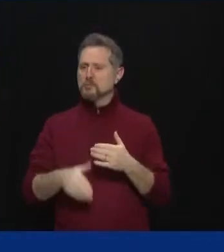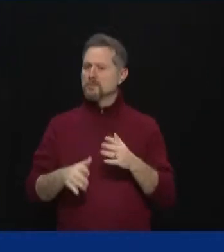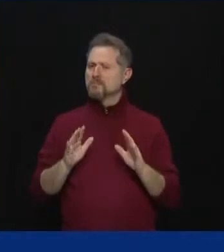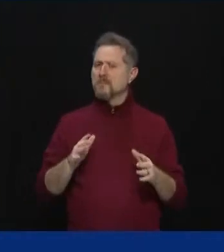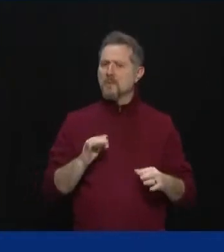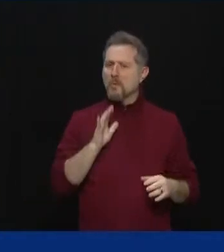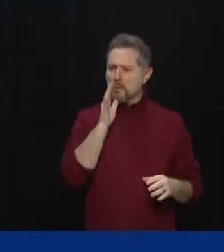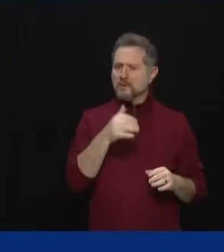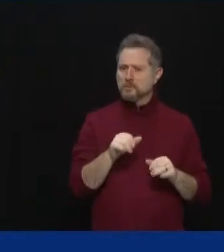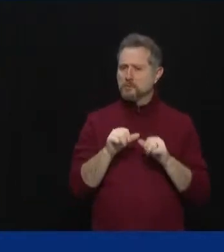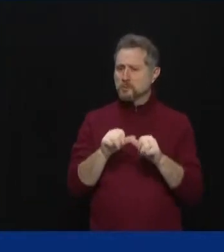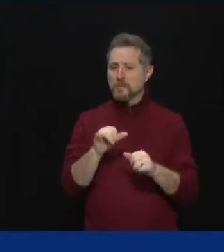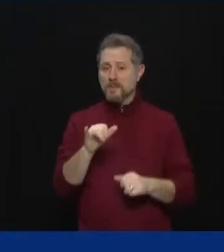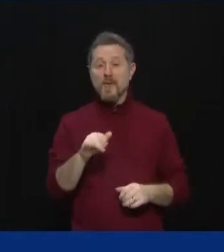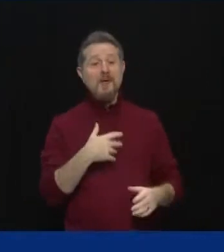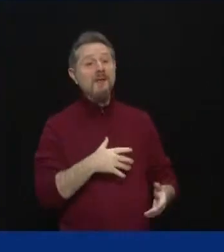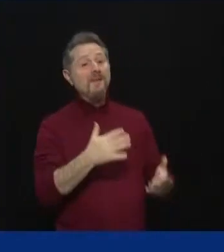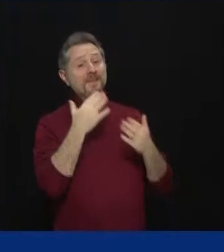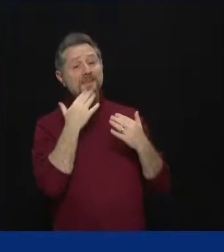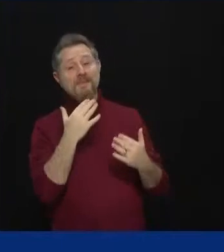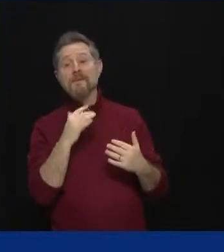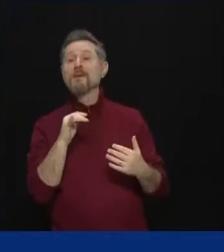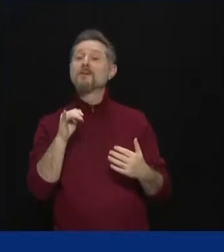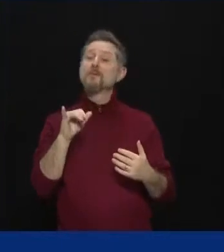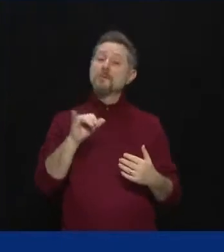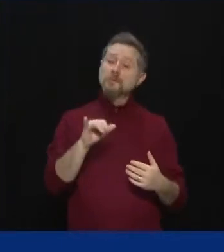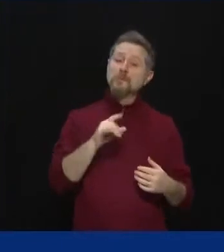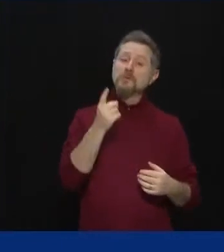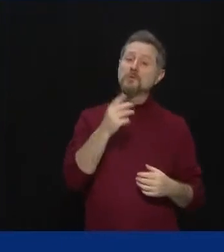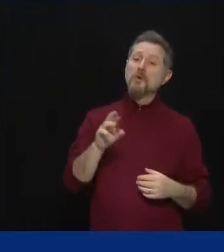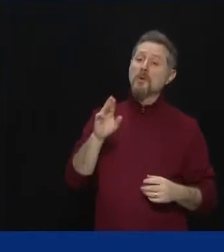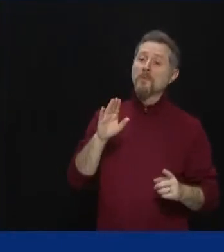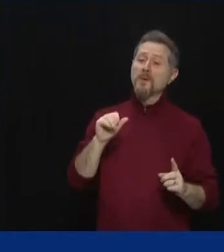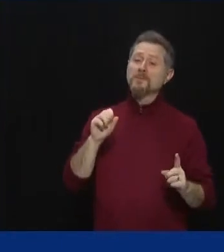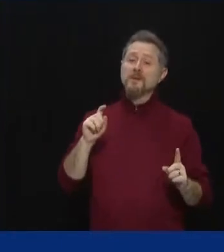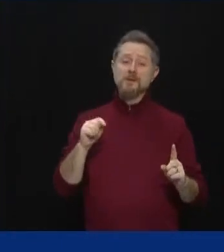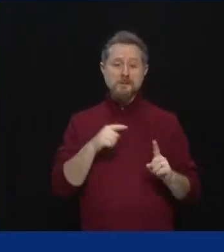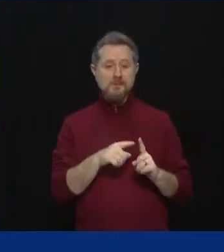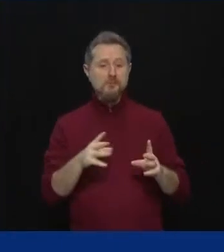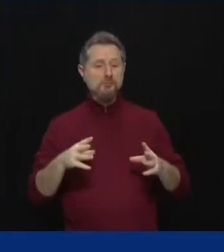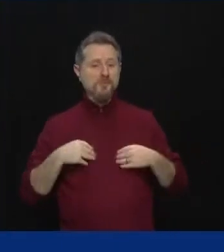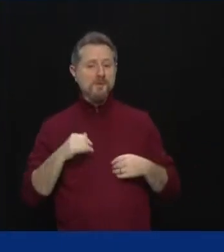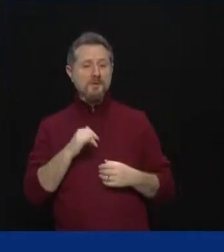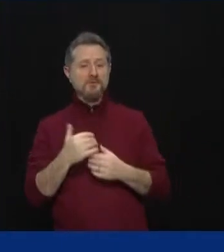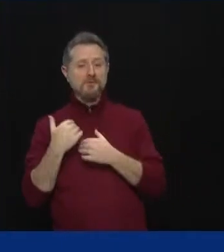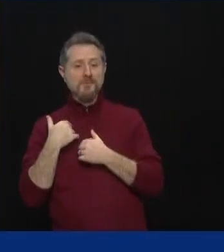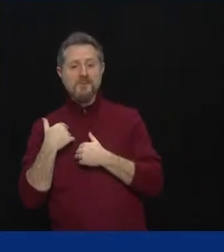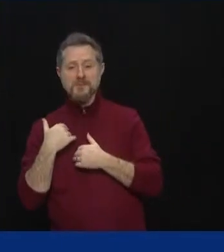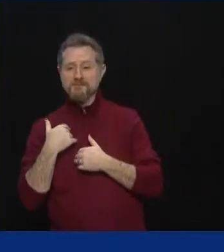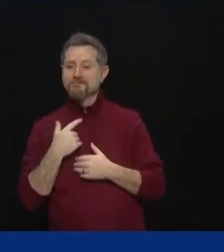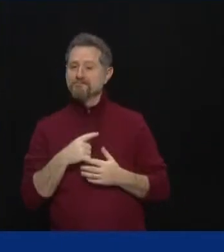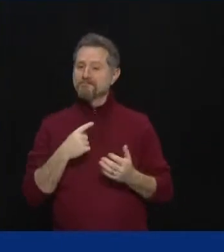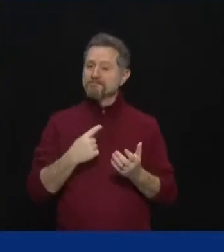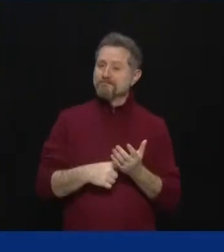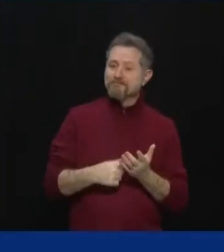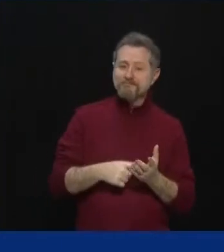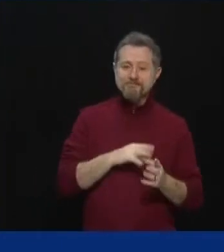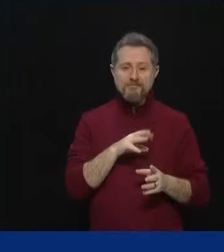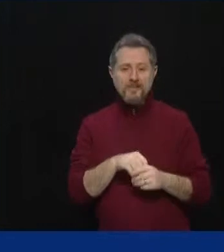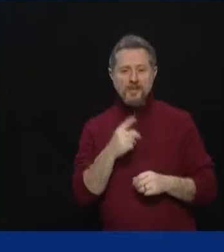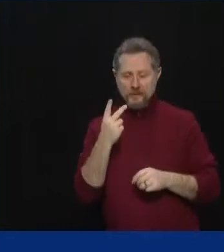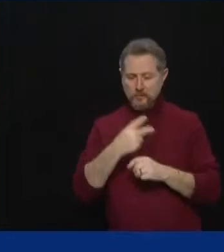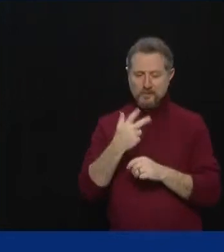And I do thank Dr. Mary Bassett for assuming the responsibility, which we talked about a couple days ago, the responsibility of us